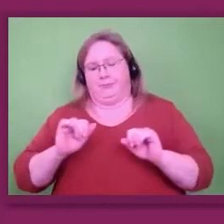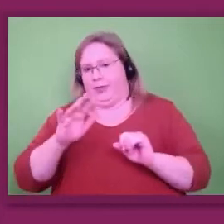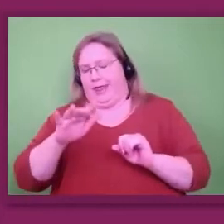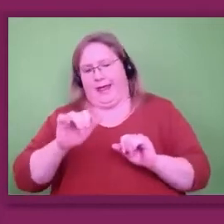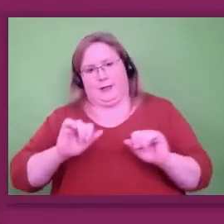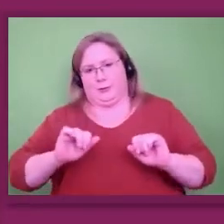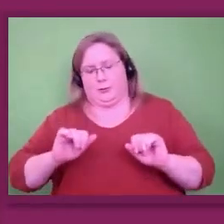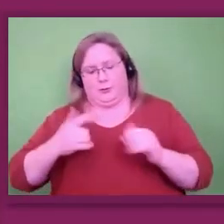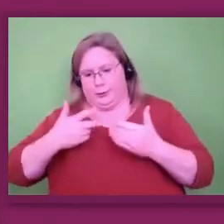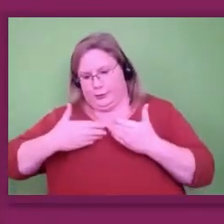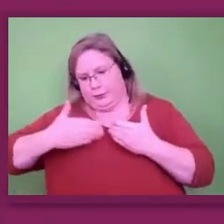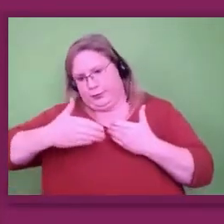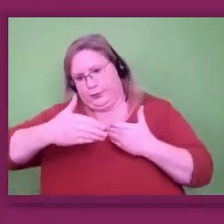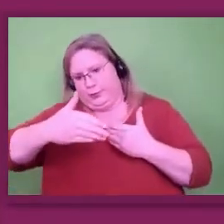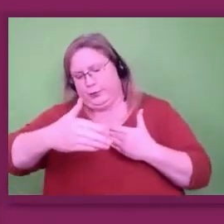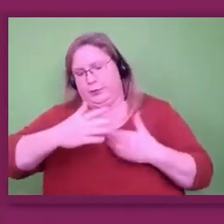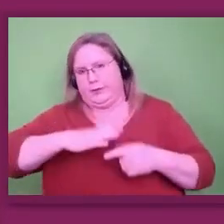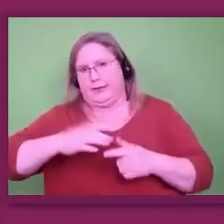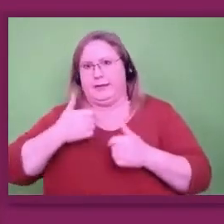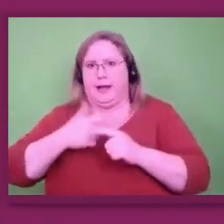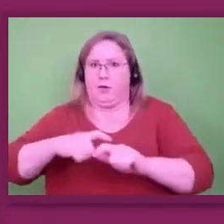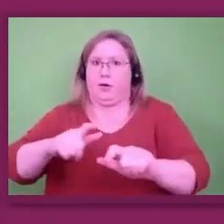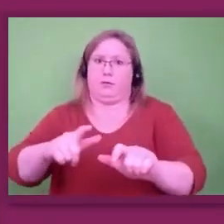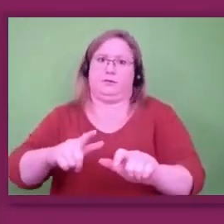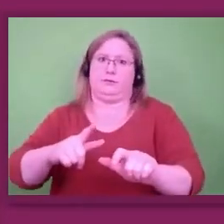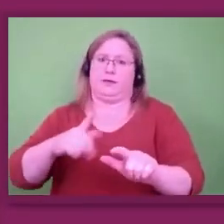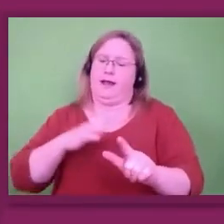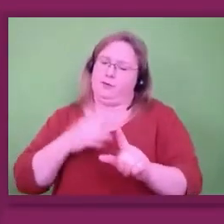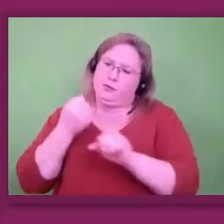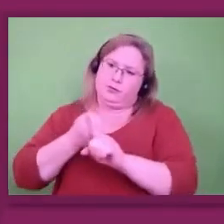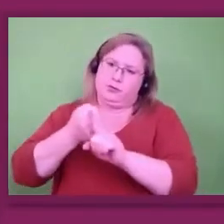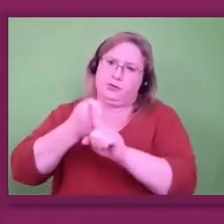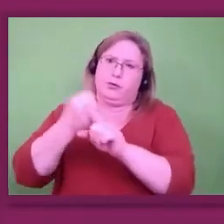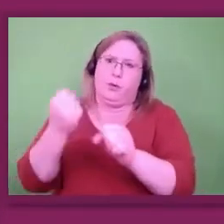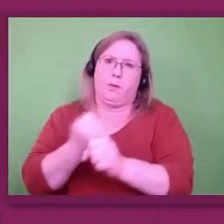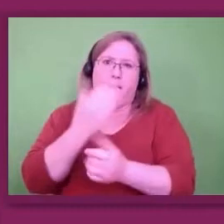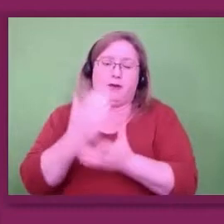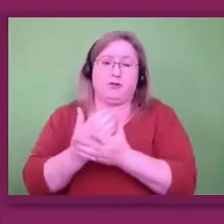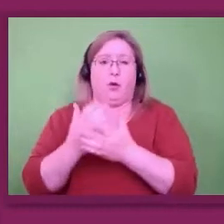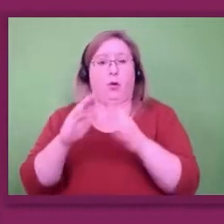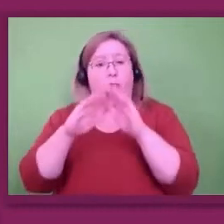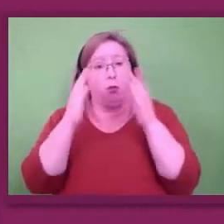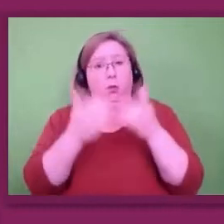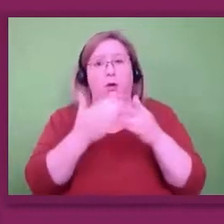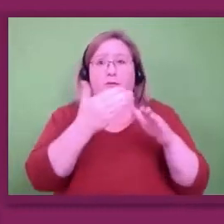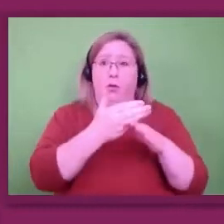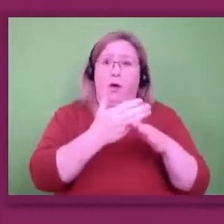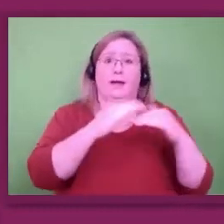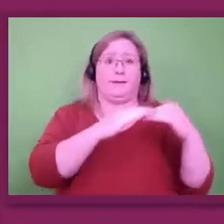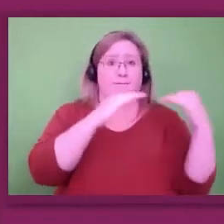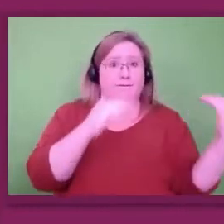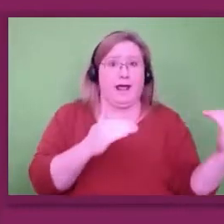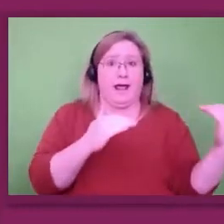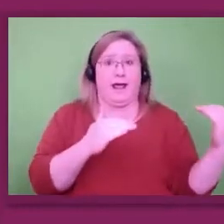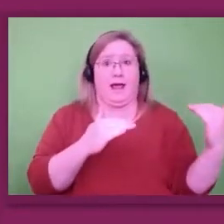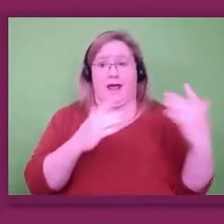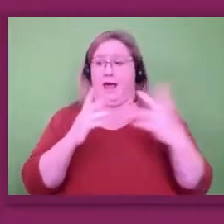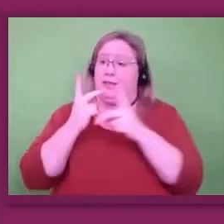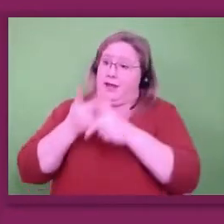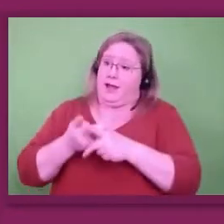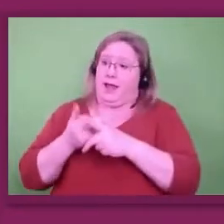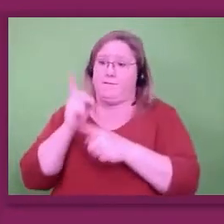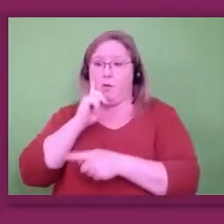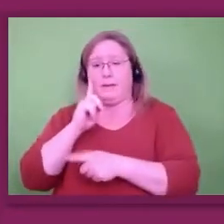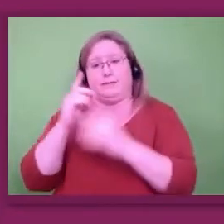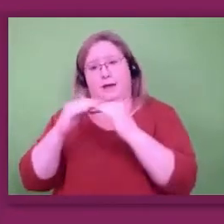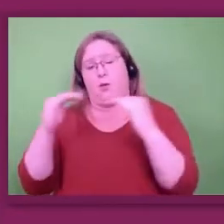is fair and equal for all, and the care that given to every woman is equal for all. I think each